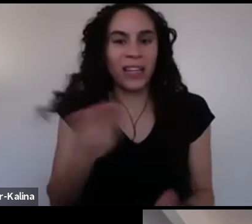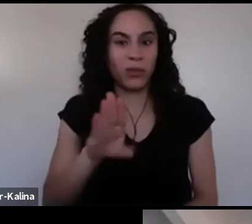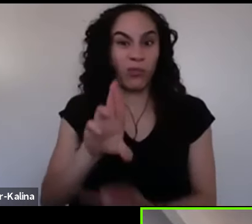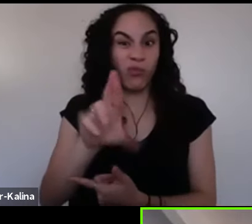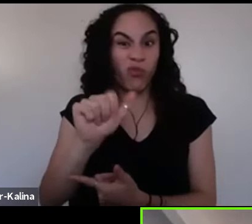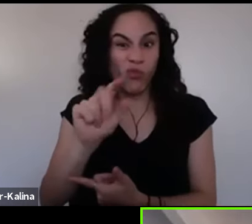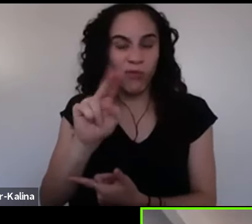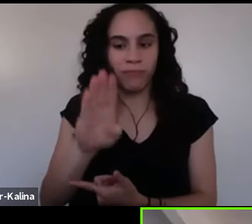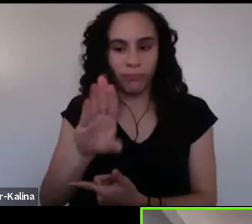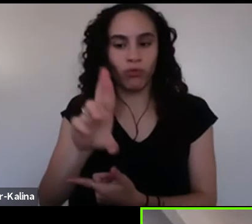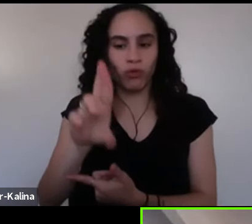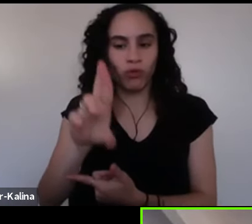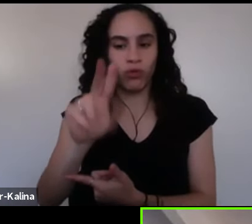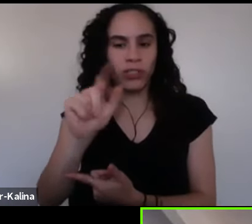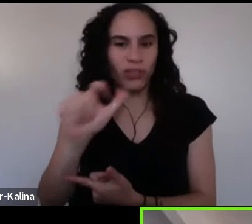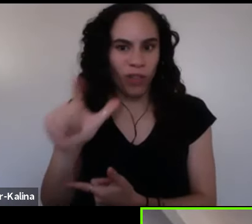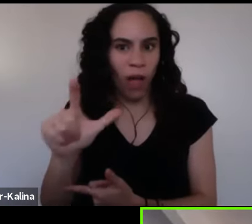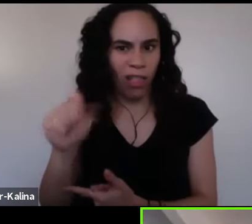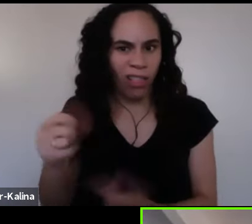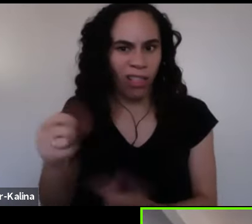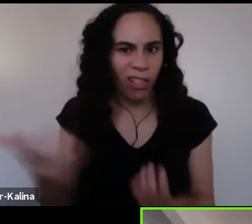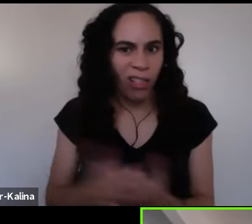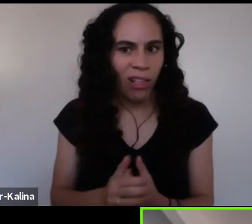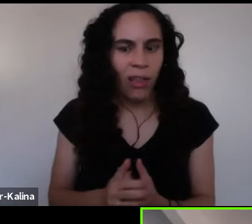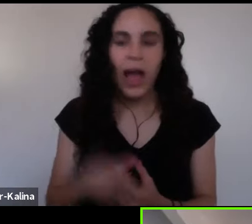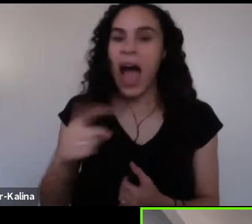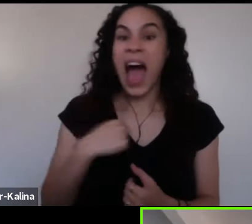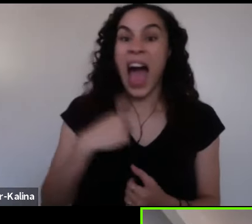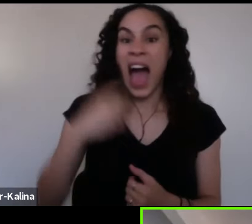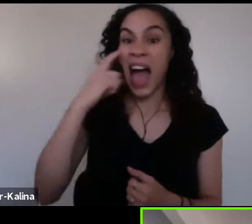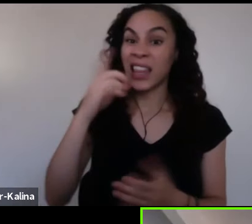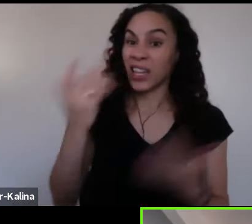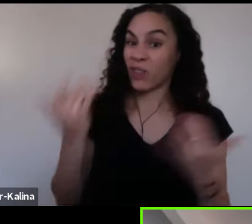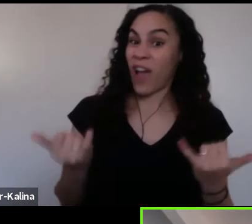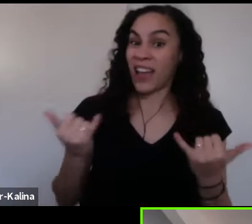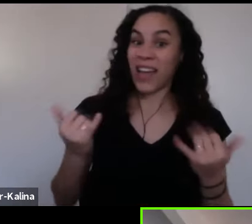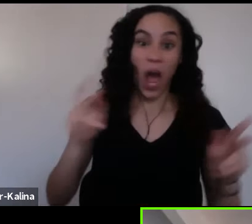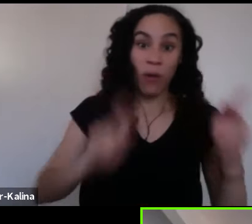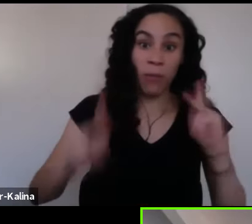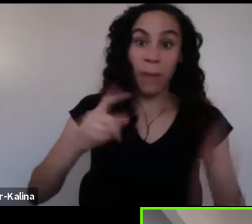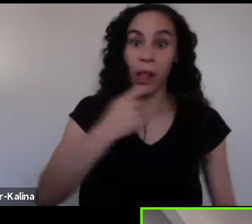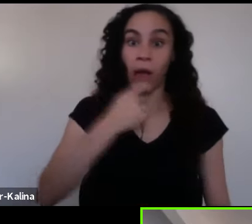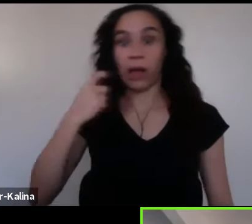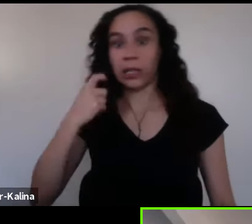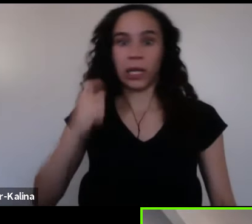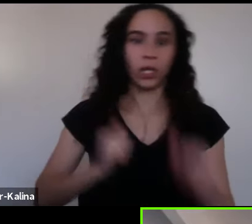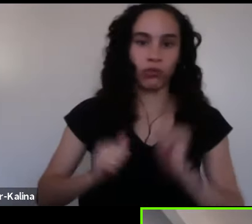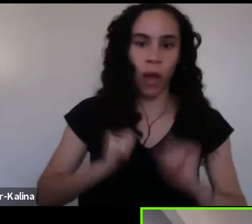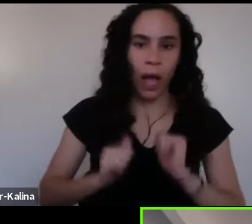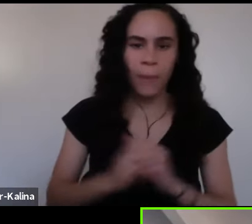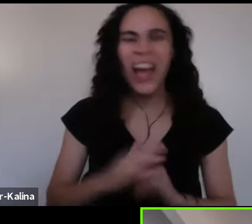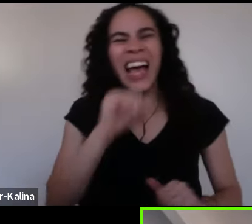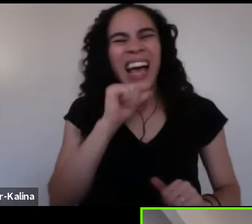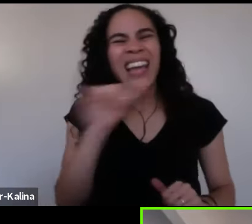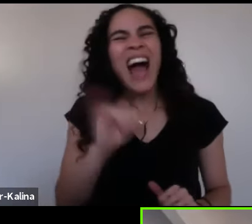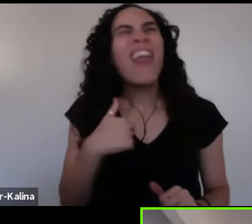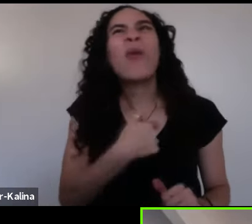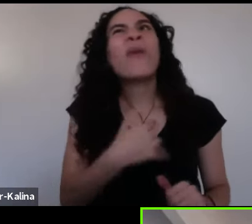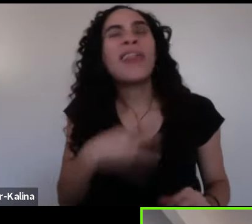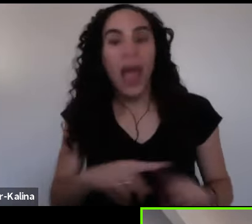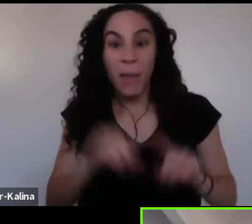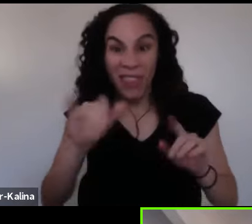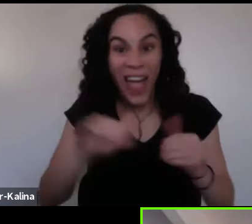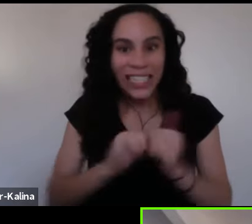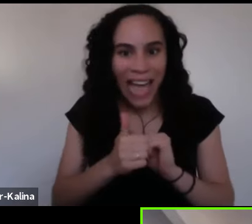Eurocentric societies, are really just addicted to drama. You know, it's not like we like to, but that's how things change. You know, we need